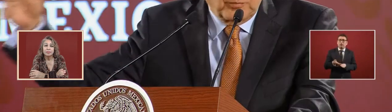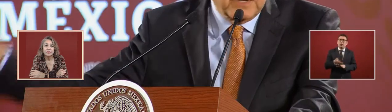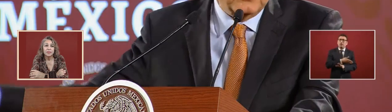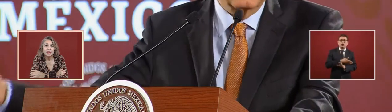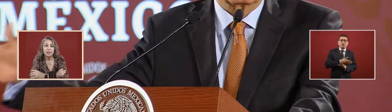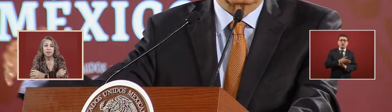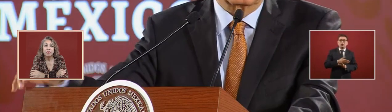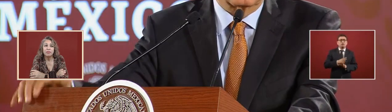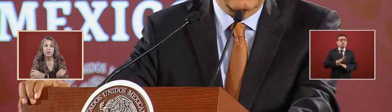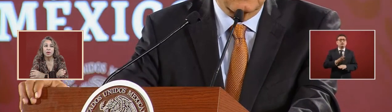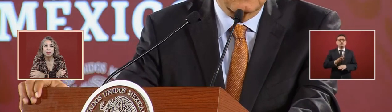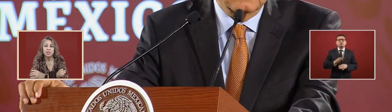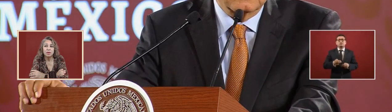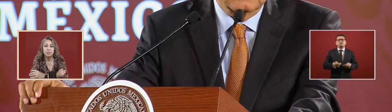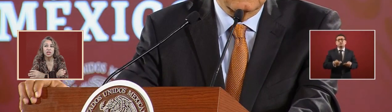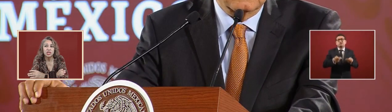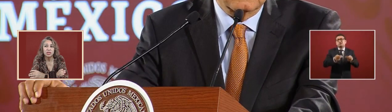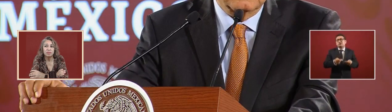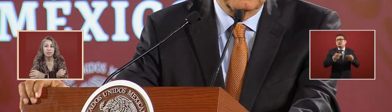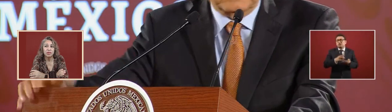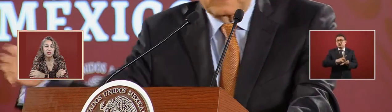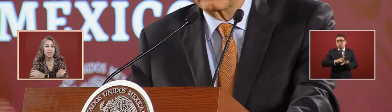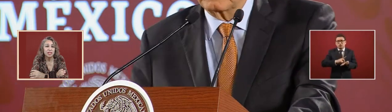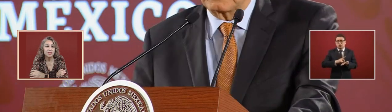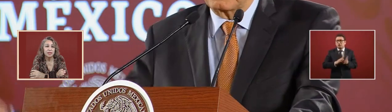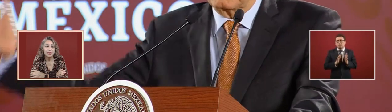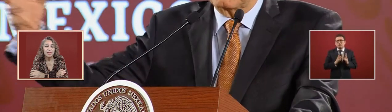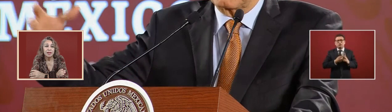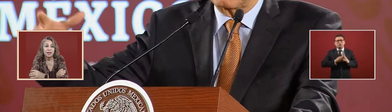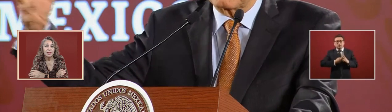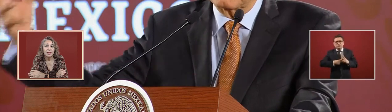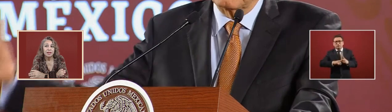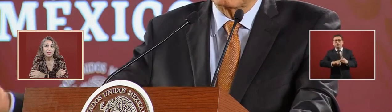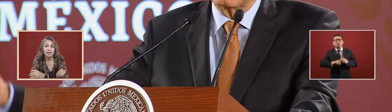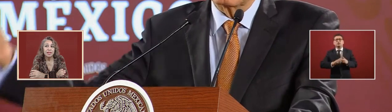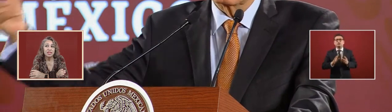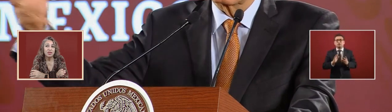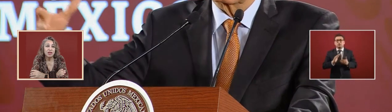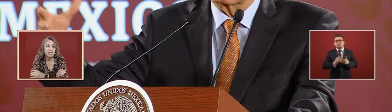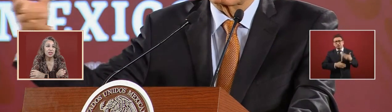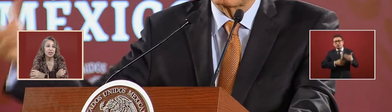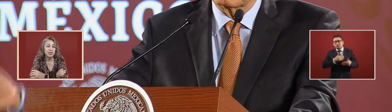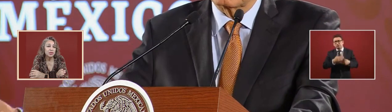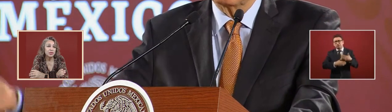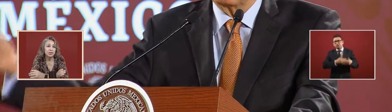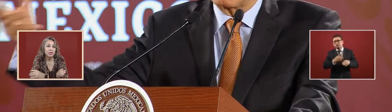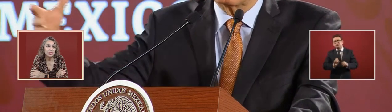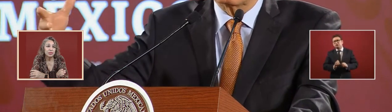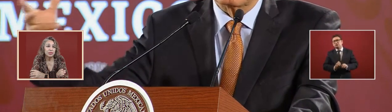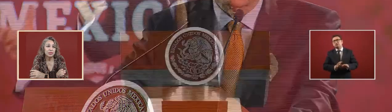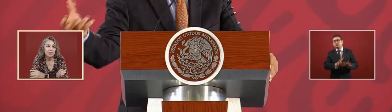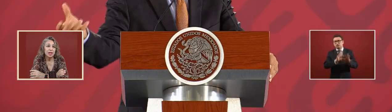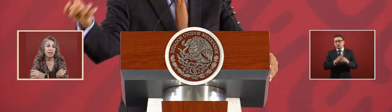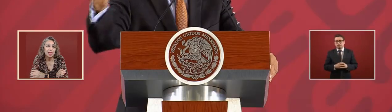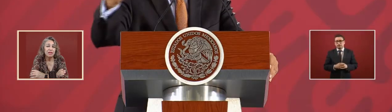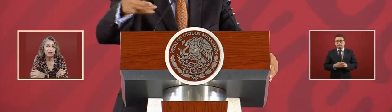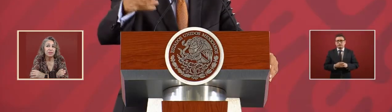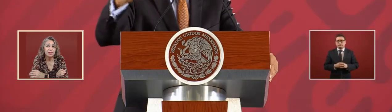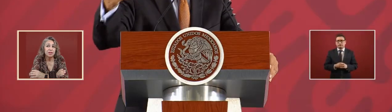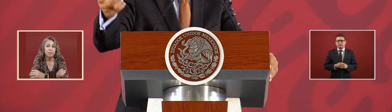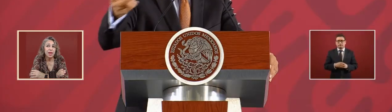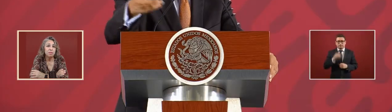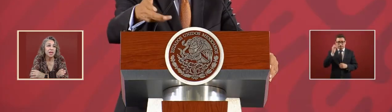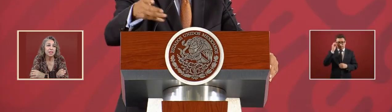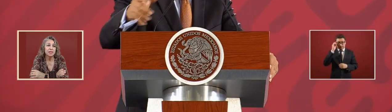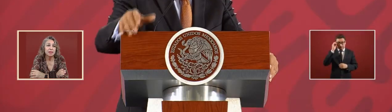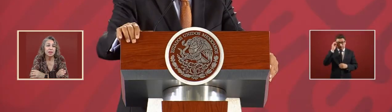Pues era comercio de before la droga. It was commercial for empezaron drugs, a dejar they started to en pago, leave